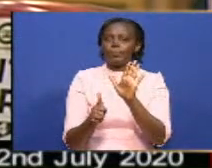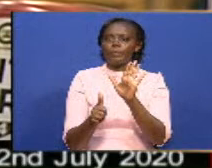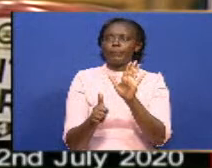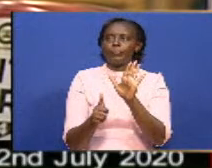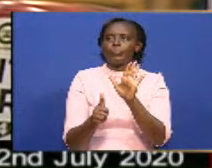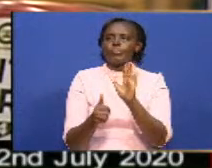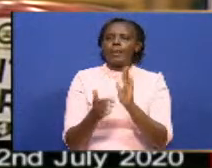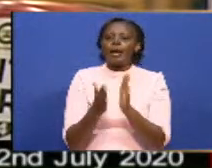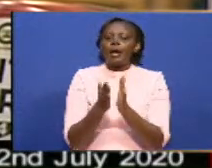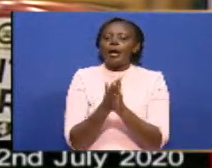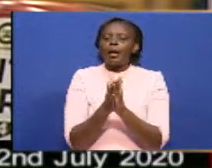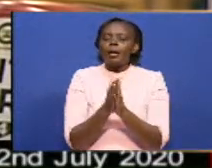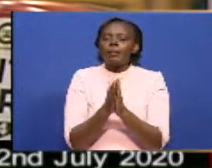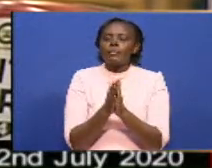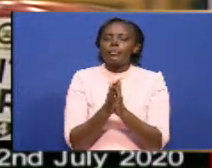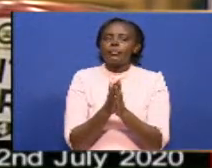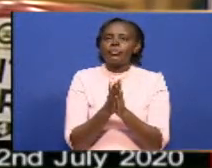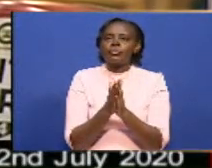And